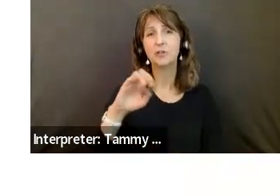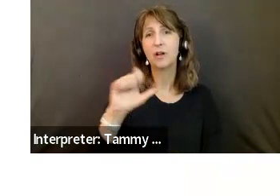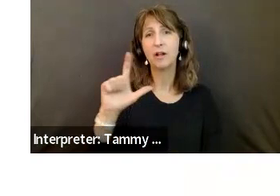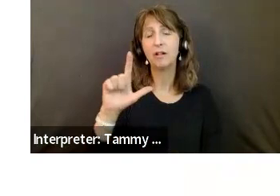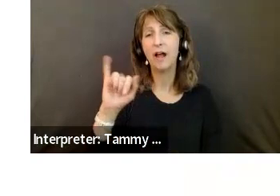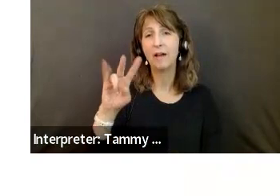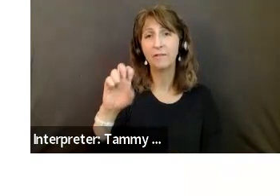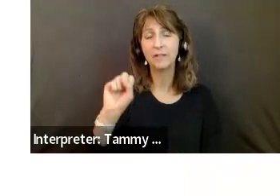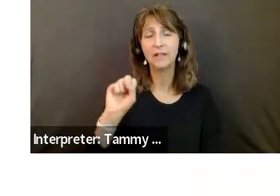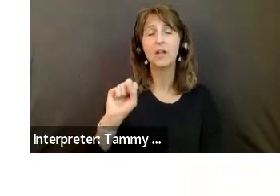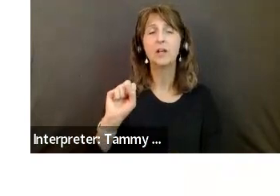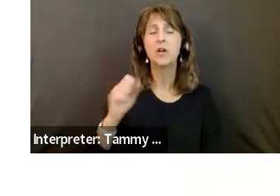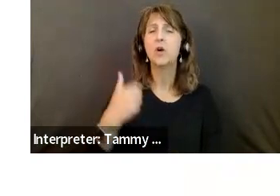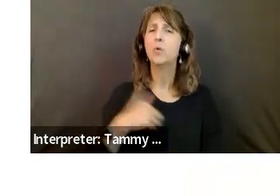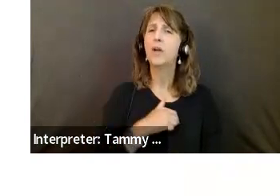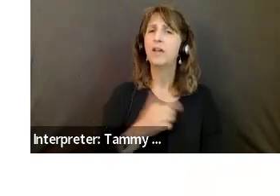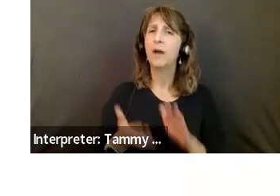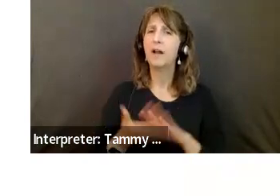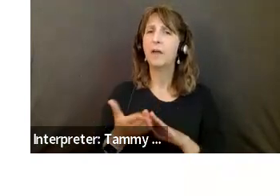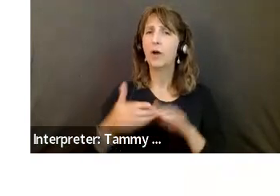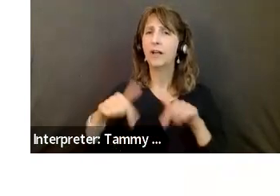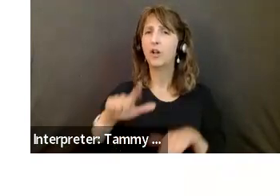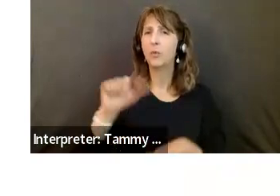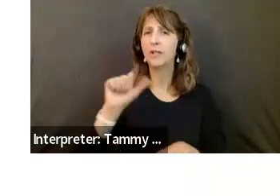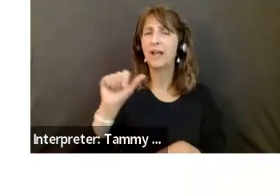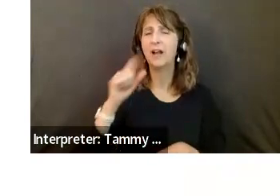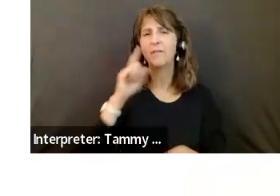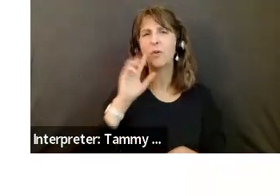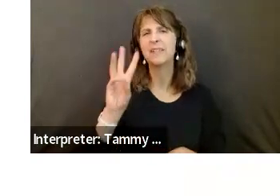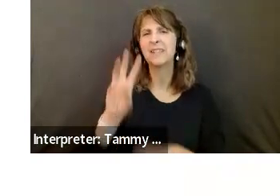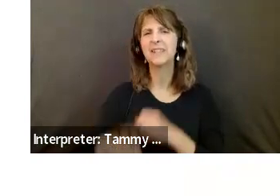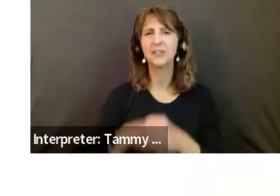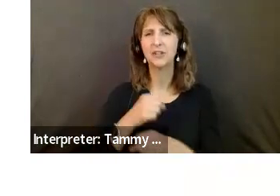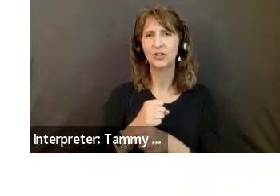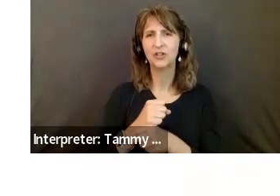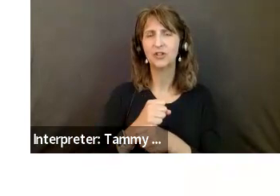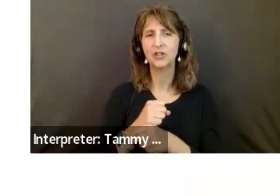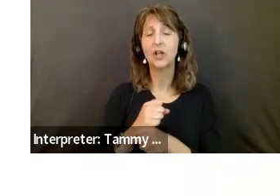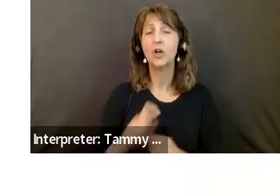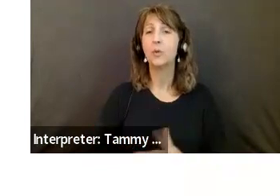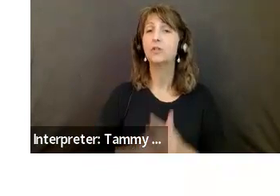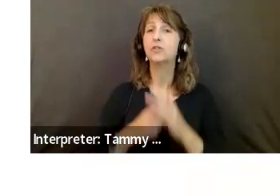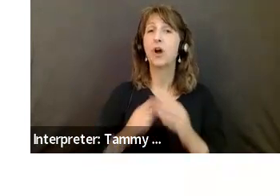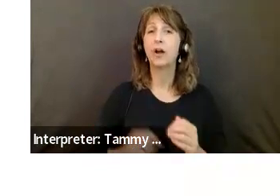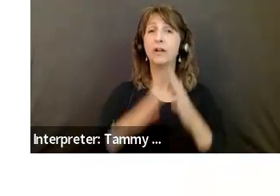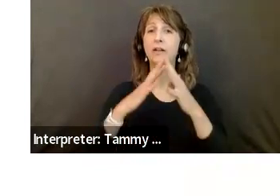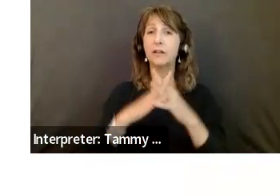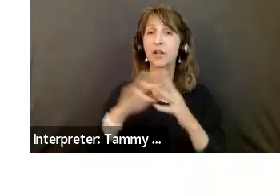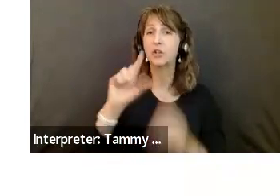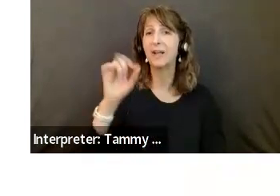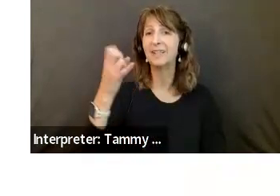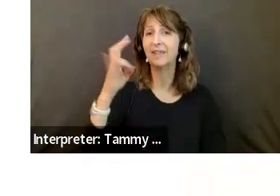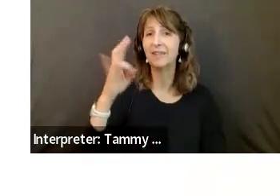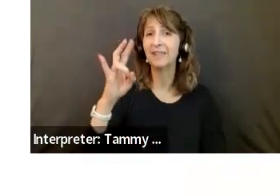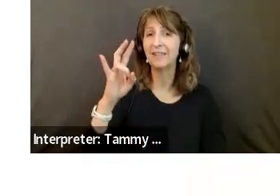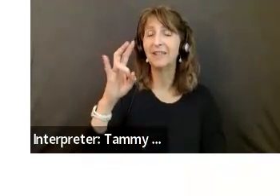Louisiana for 6 years. We launched our website in 2017 that covers the whole